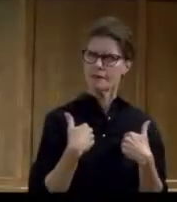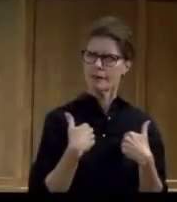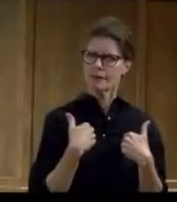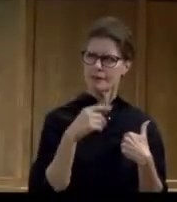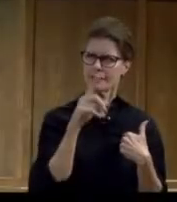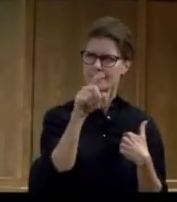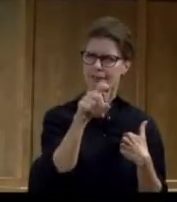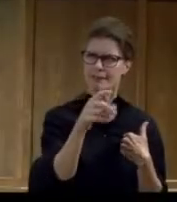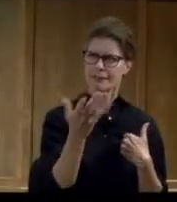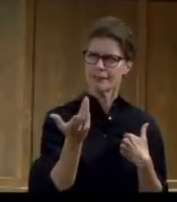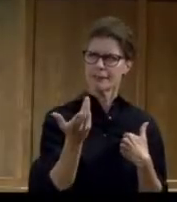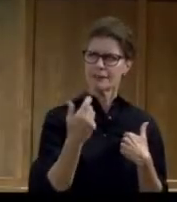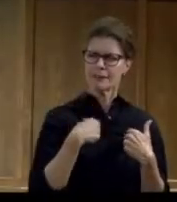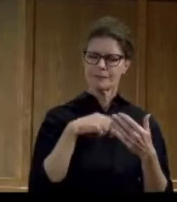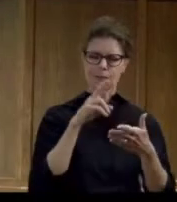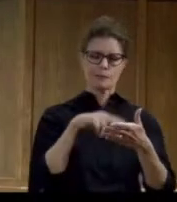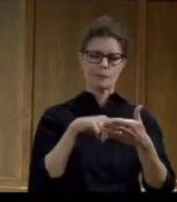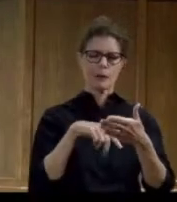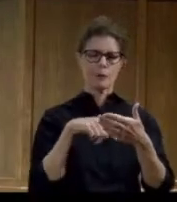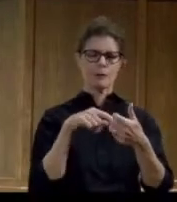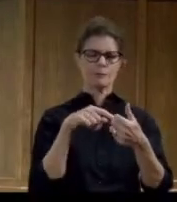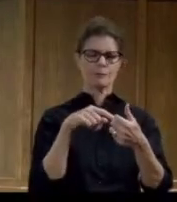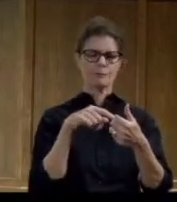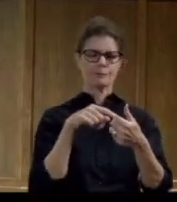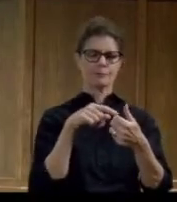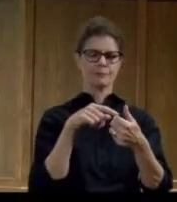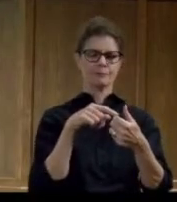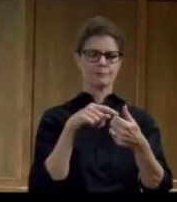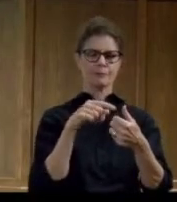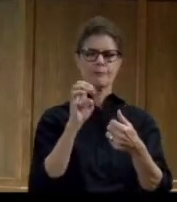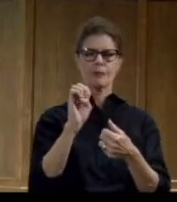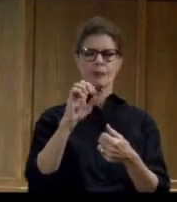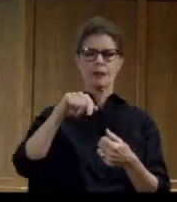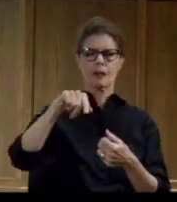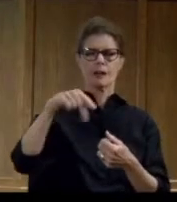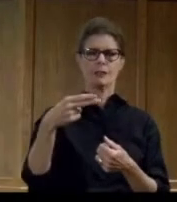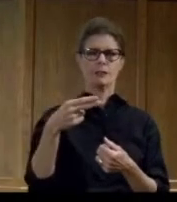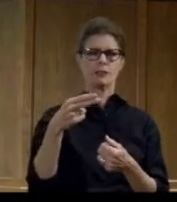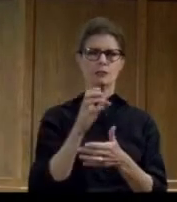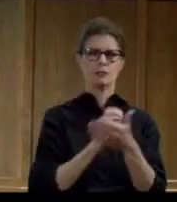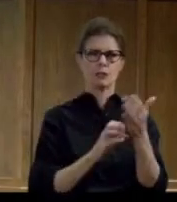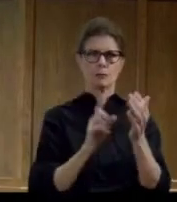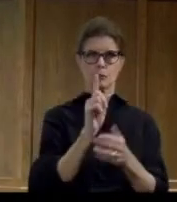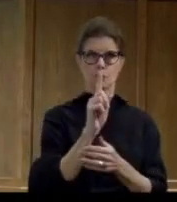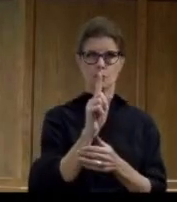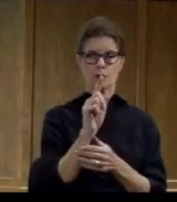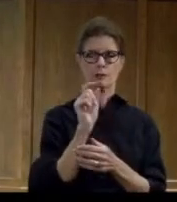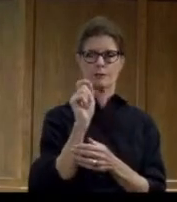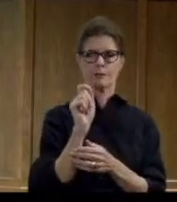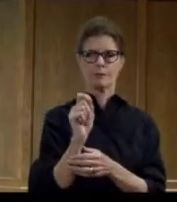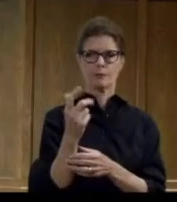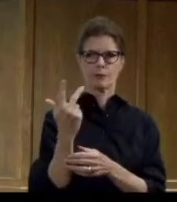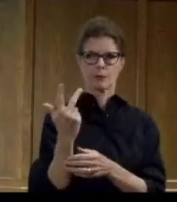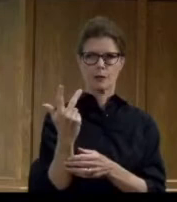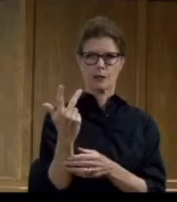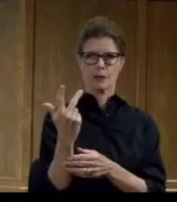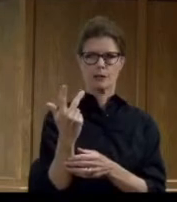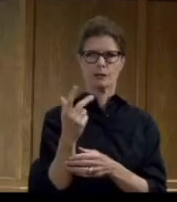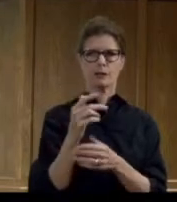1, verse 3. And before I even read it, just remember, in the same way that I have